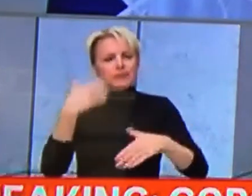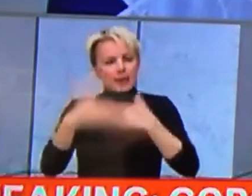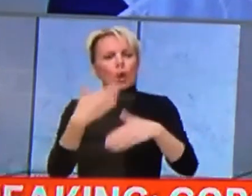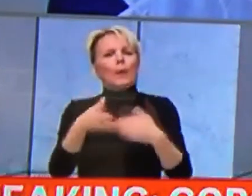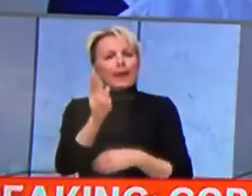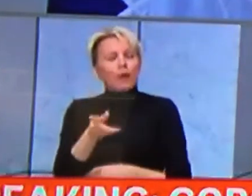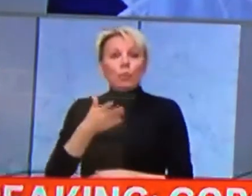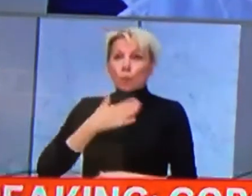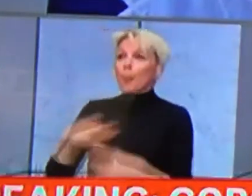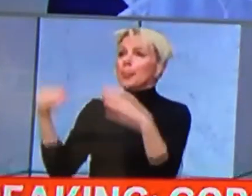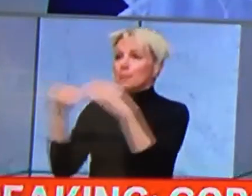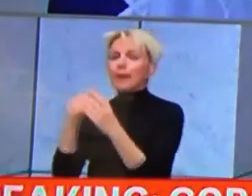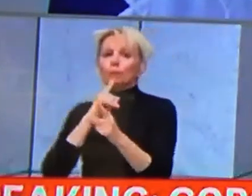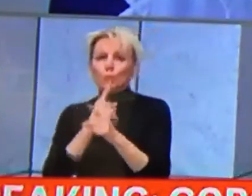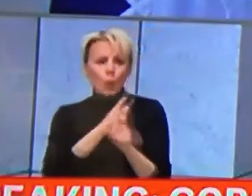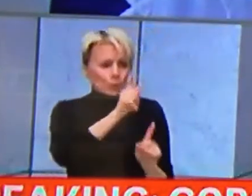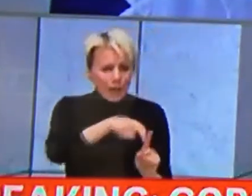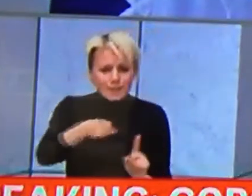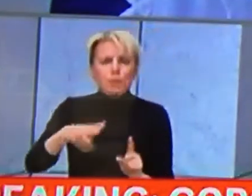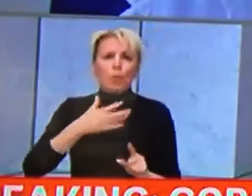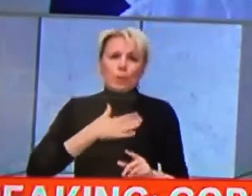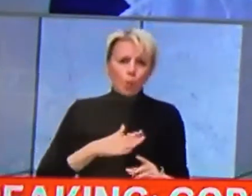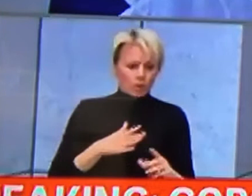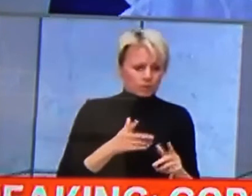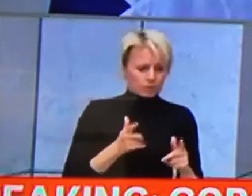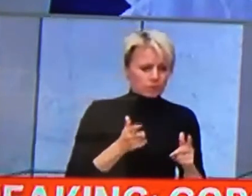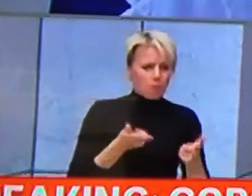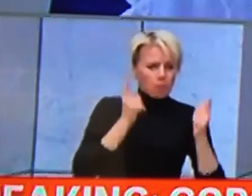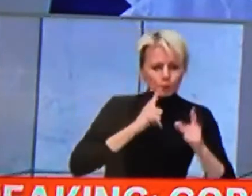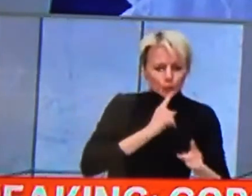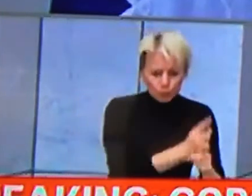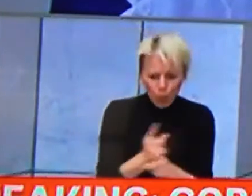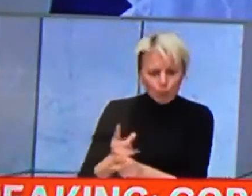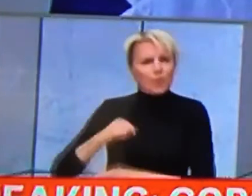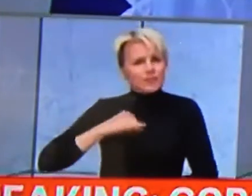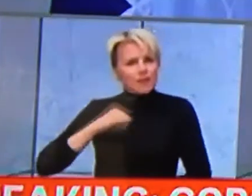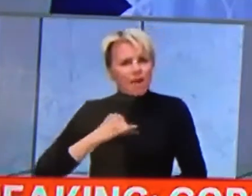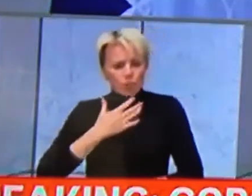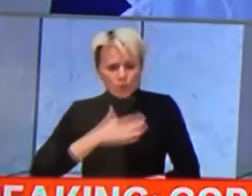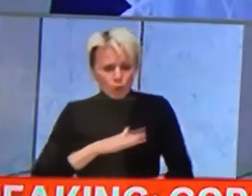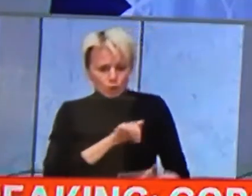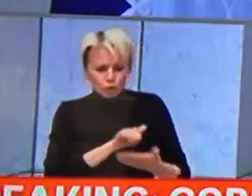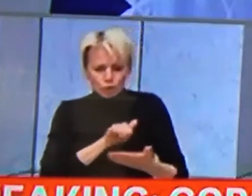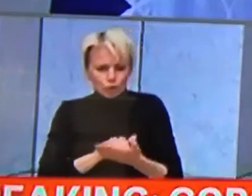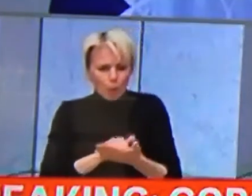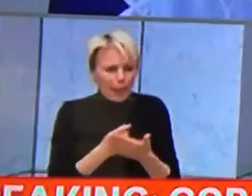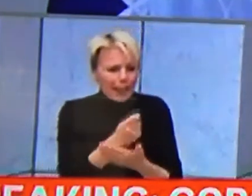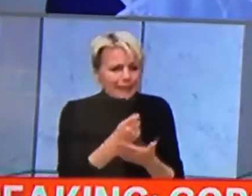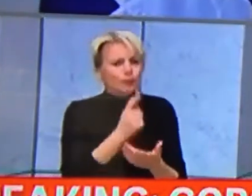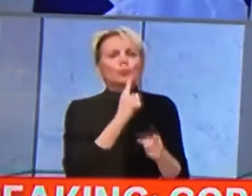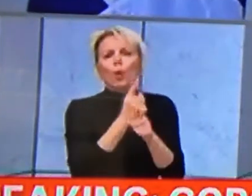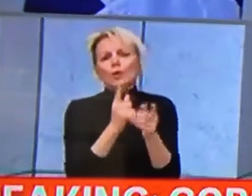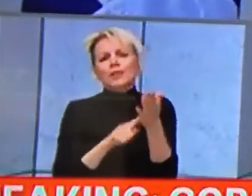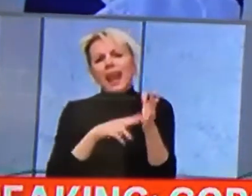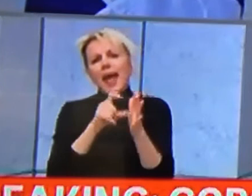We want banks to talk to their customers and vice versa. And we want them to sort out arrangements that help them all get through. Yep.